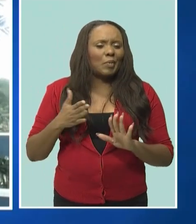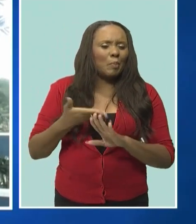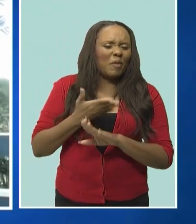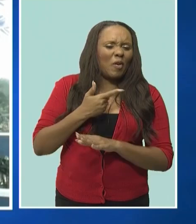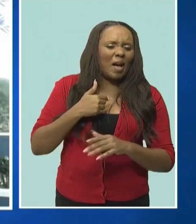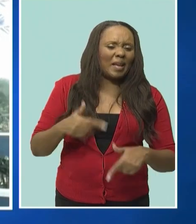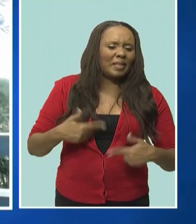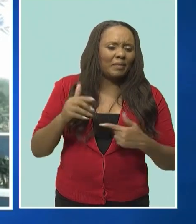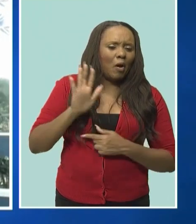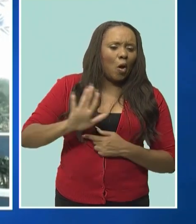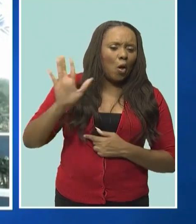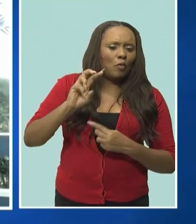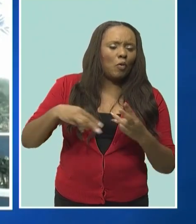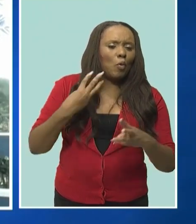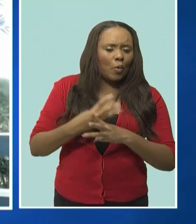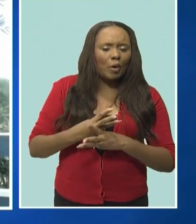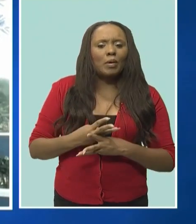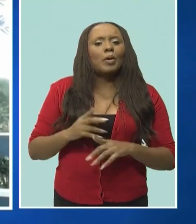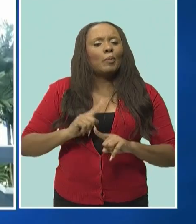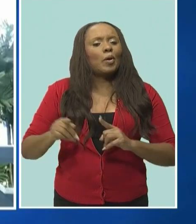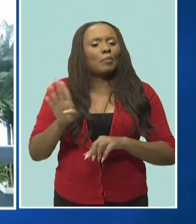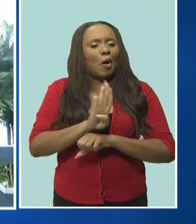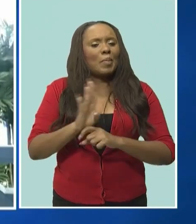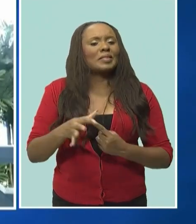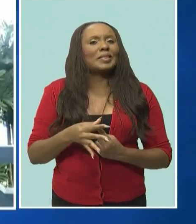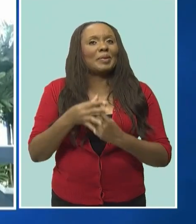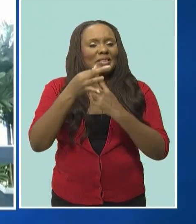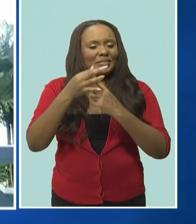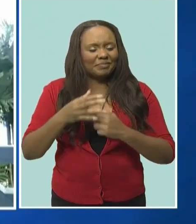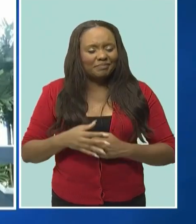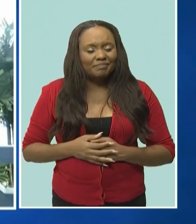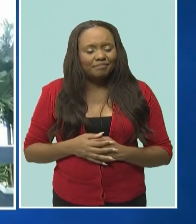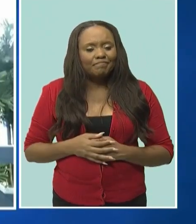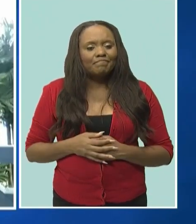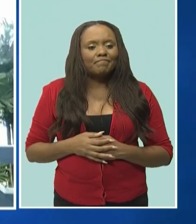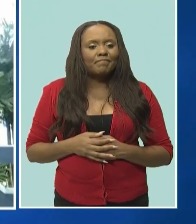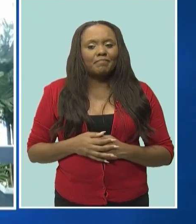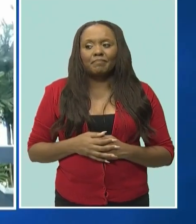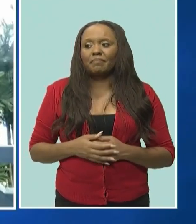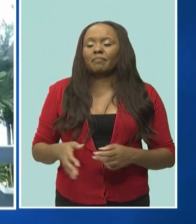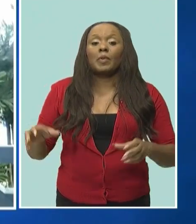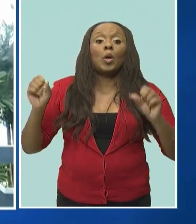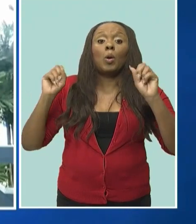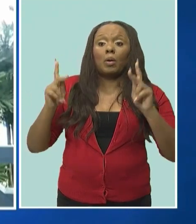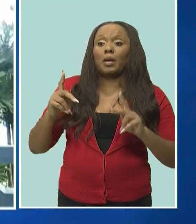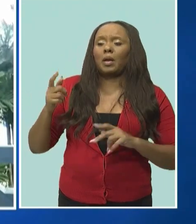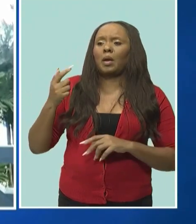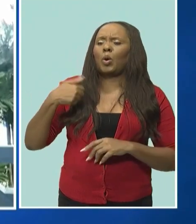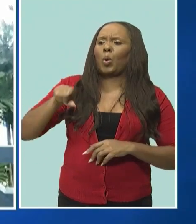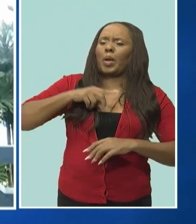able to offer. Okay. Well, as we look ahead to 2023, as you were alluding to, what are the